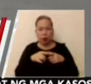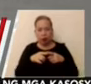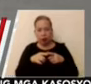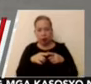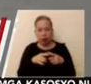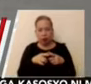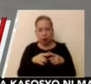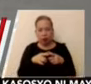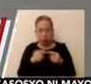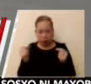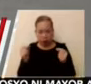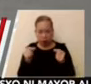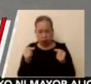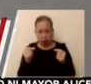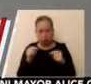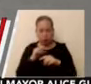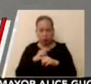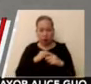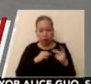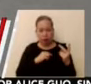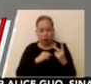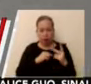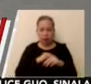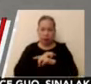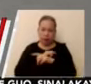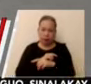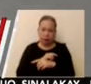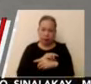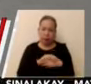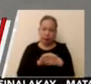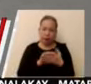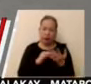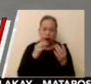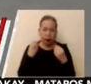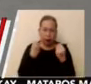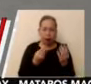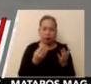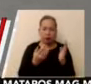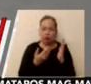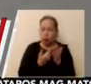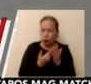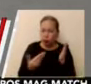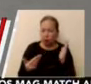the defense, self-defense forces including equipment collaboration.